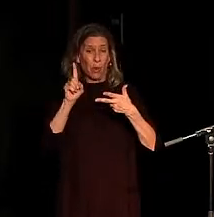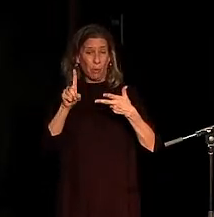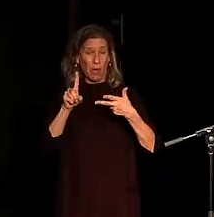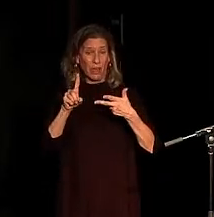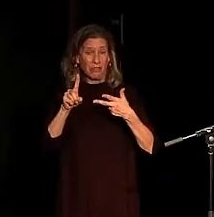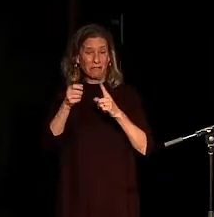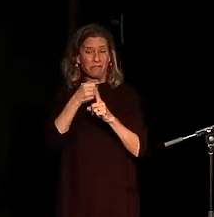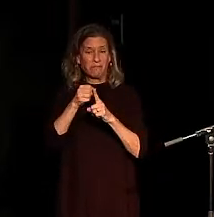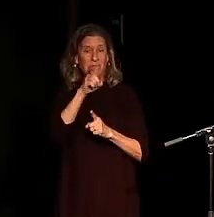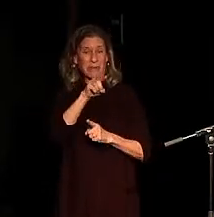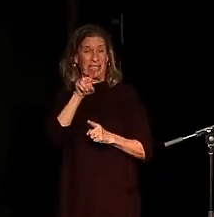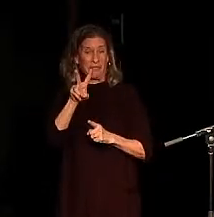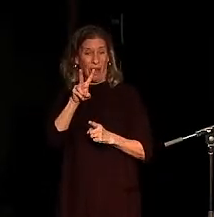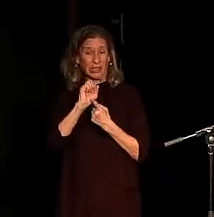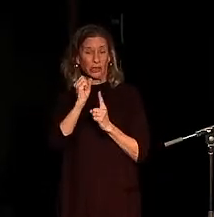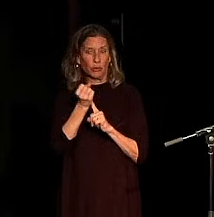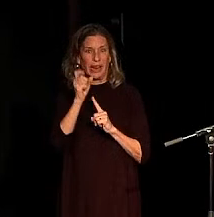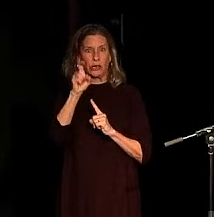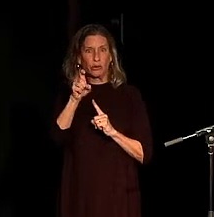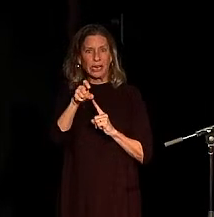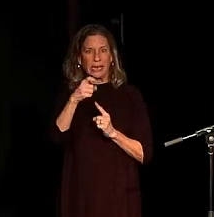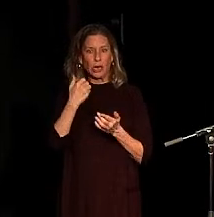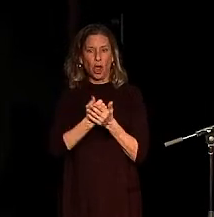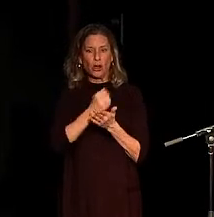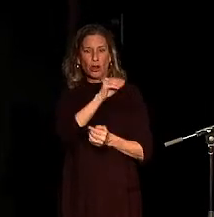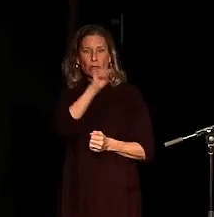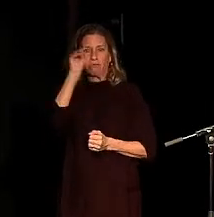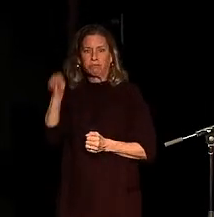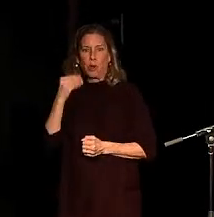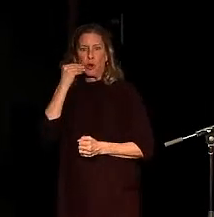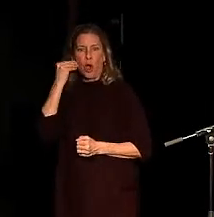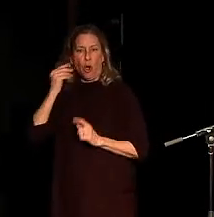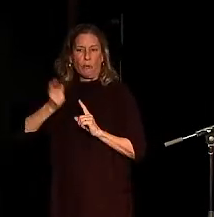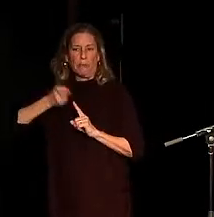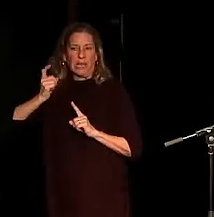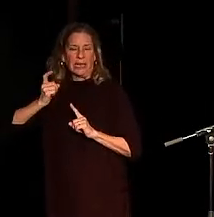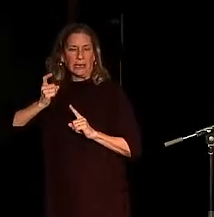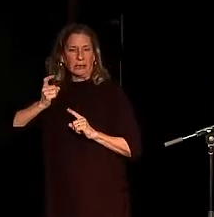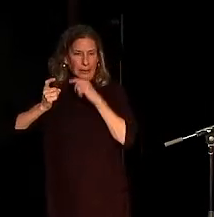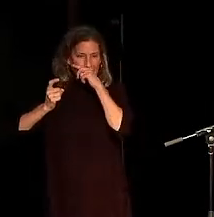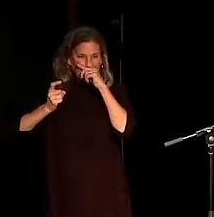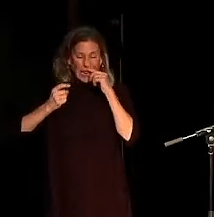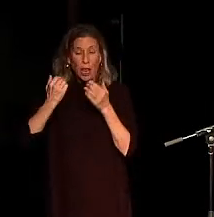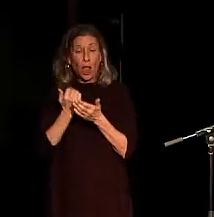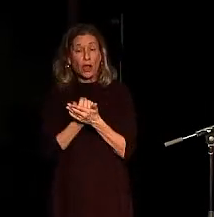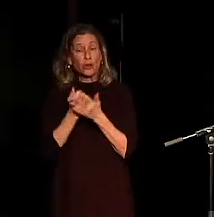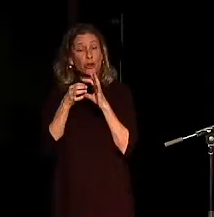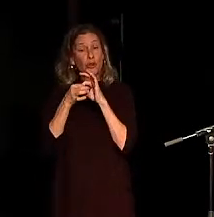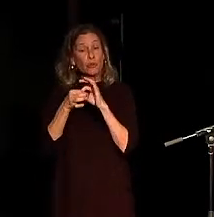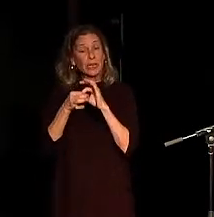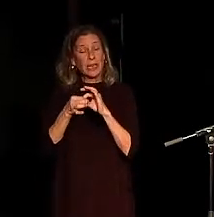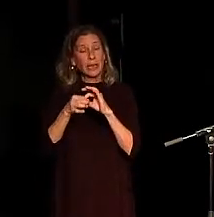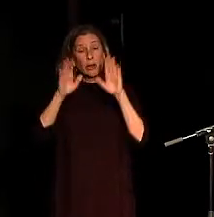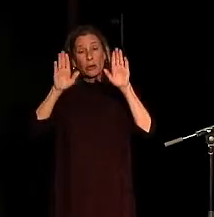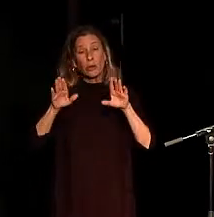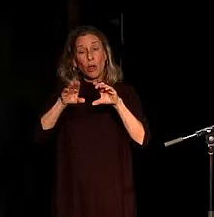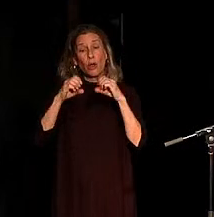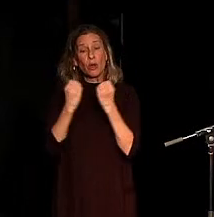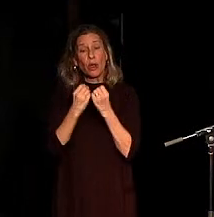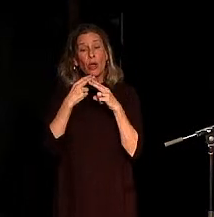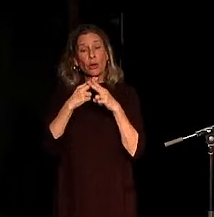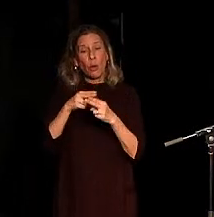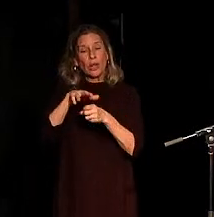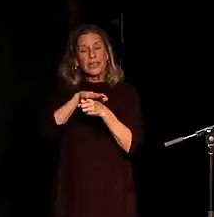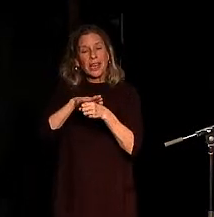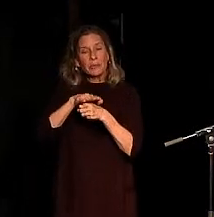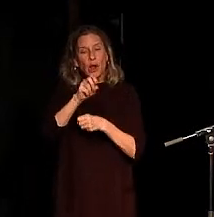domestic violence situation, who needed a housing solution. Maybe more long term, we have a new relationship with a terrific organization called Neighborhood Coalition